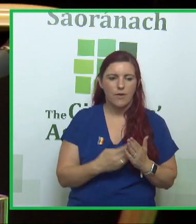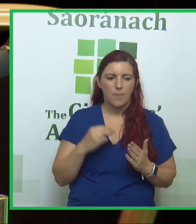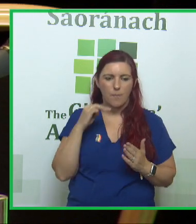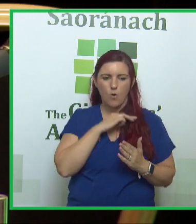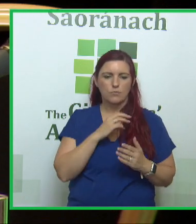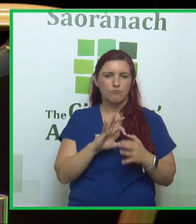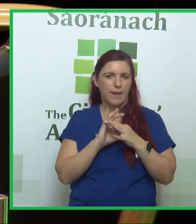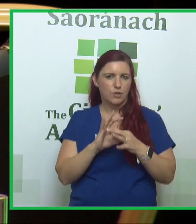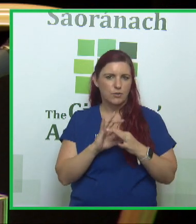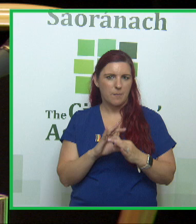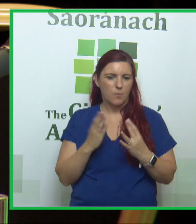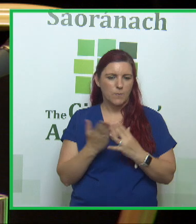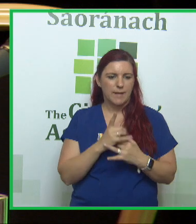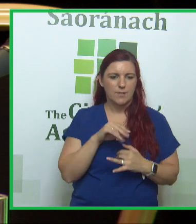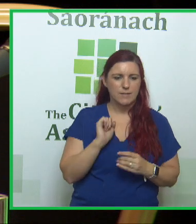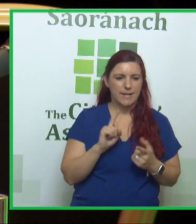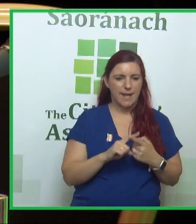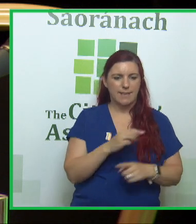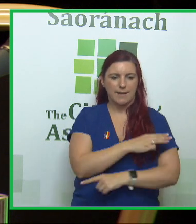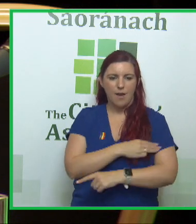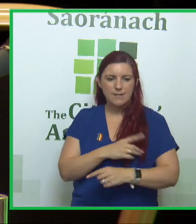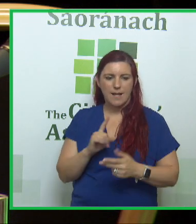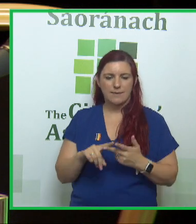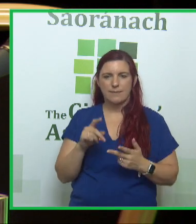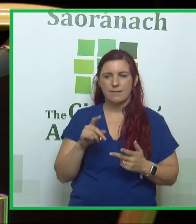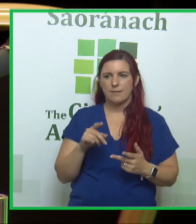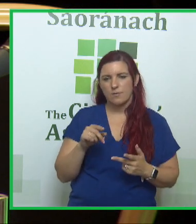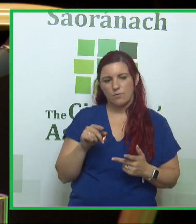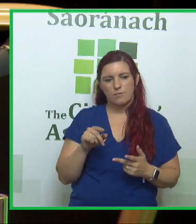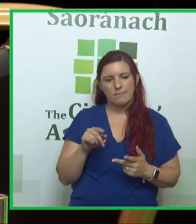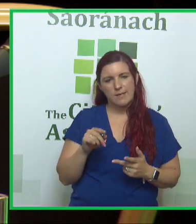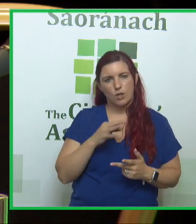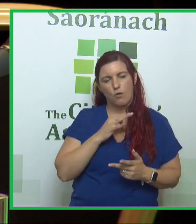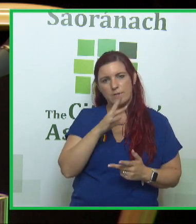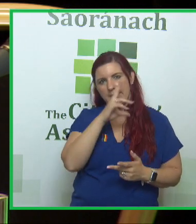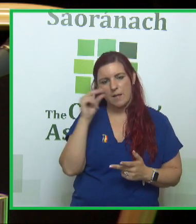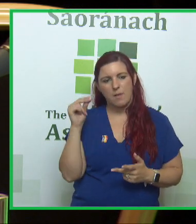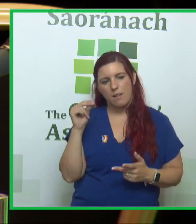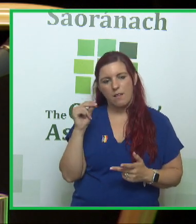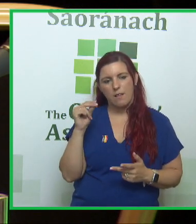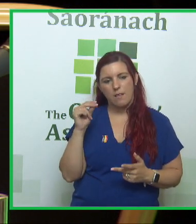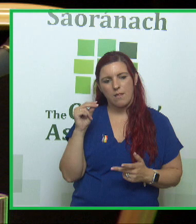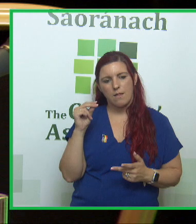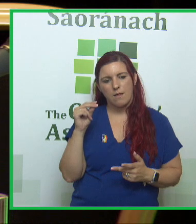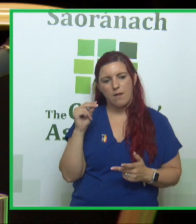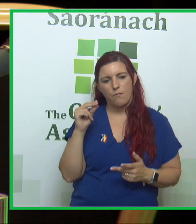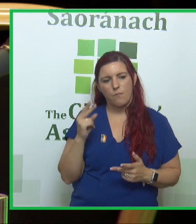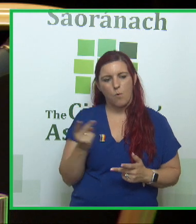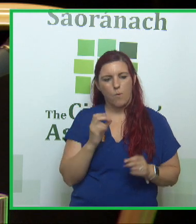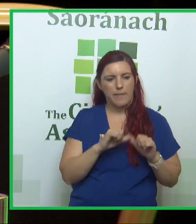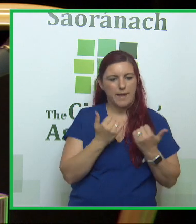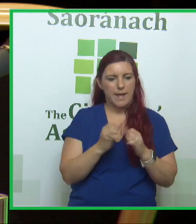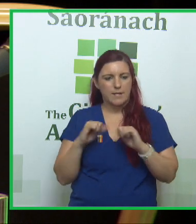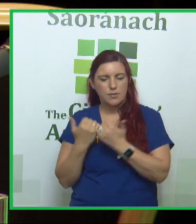relationship between the HSE and Gardaí. And as I said, it is a very good example of both agencies with different main